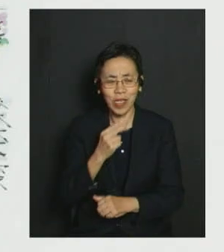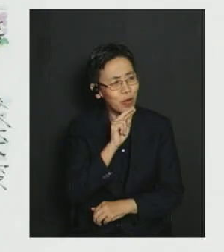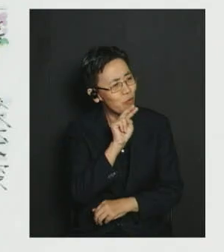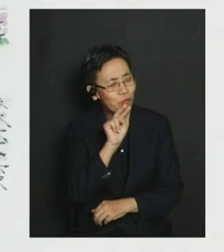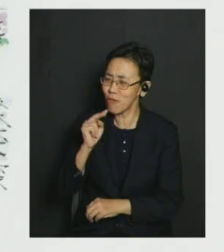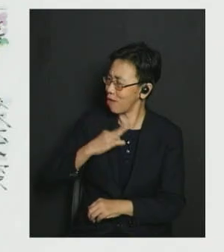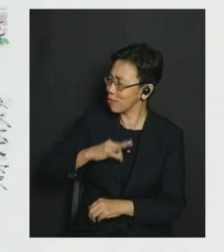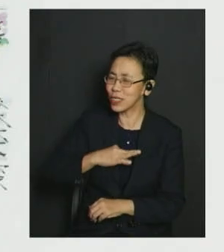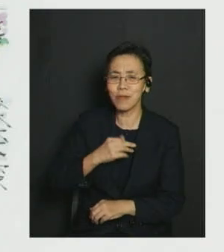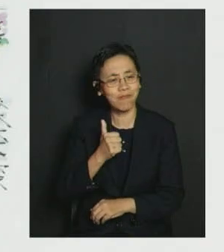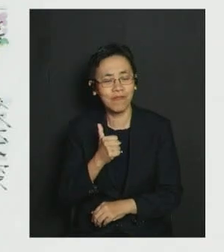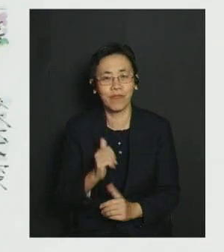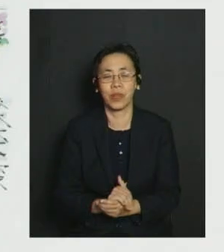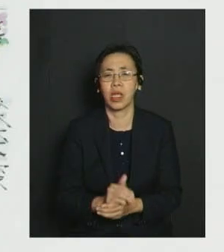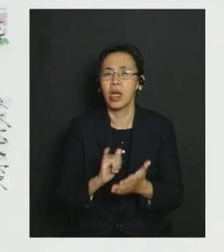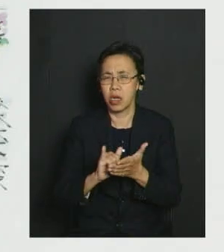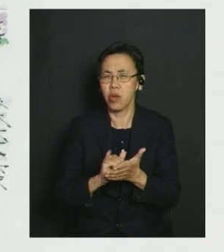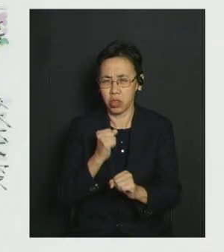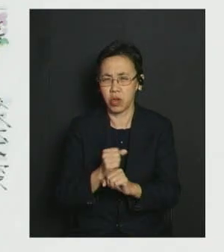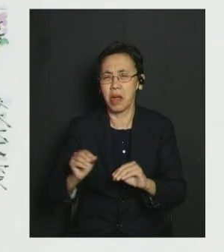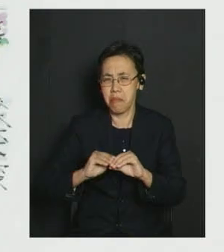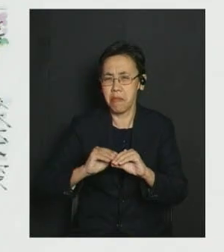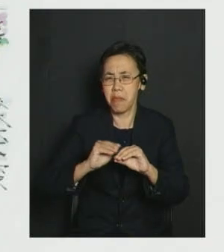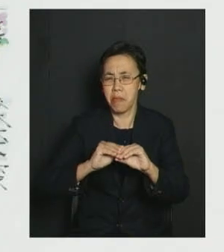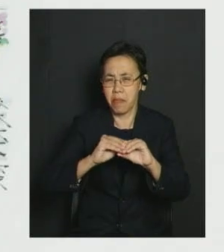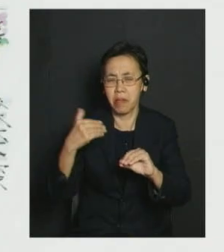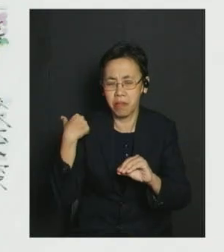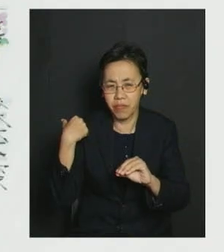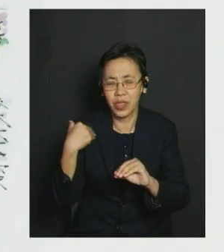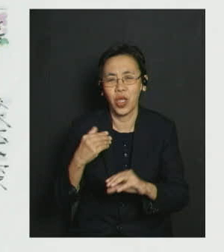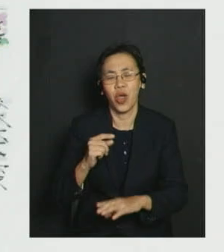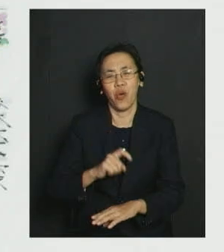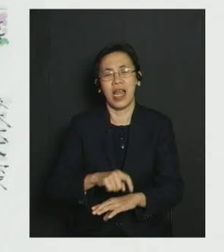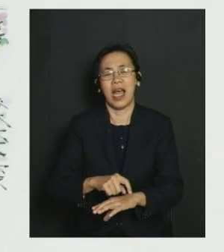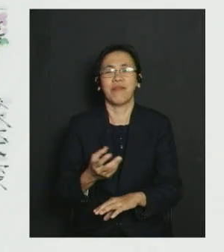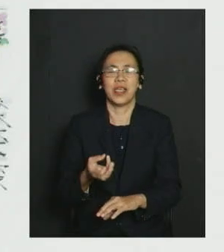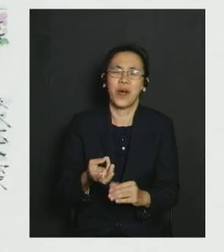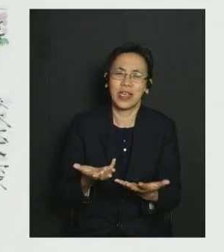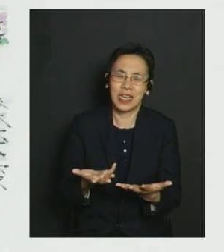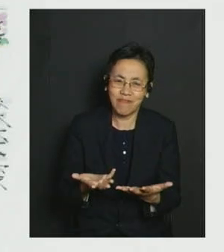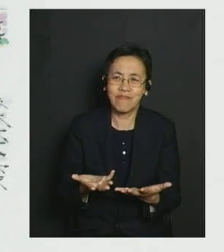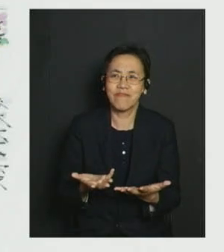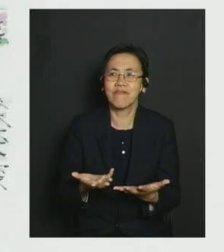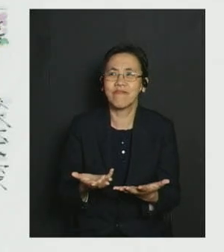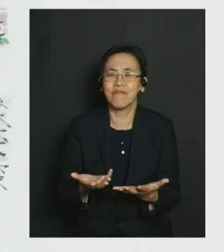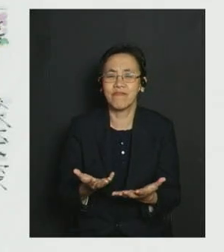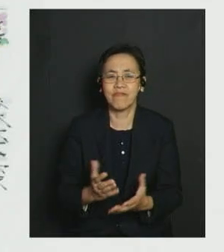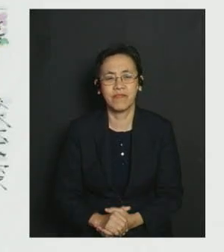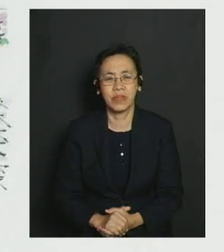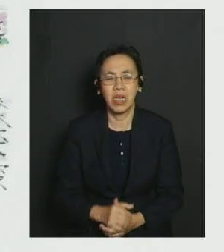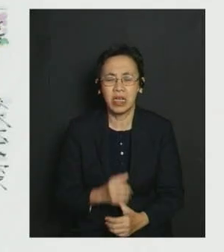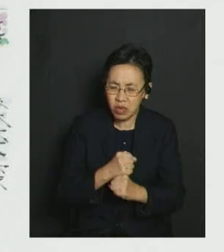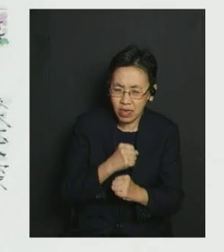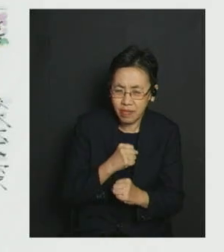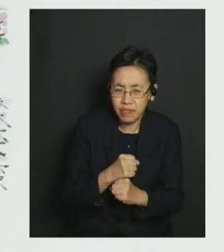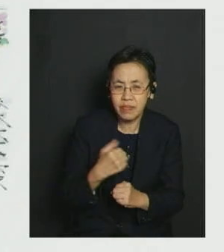go. I certainly, just in my limited time in Bangkok, I think there's a lot of work to do in this space. We